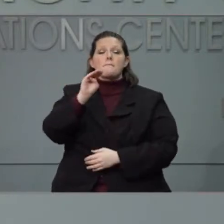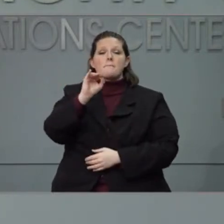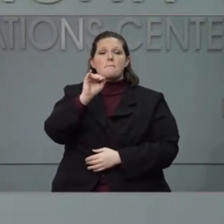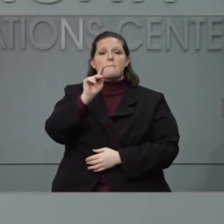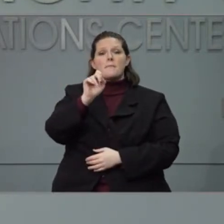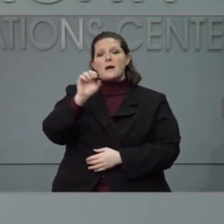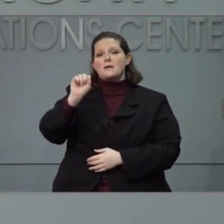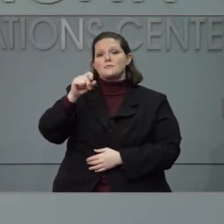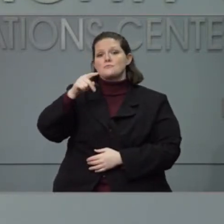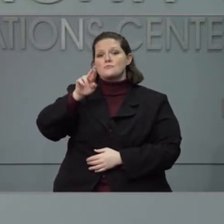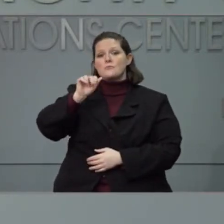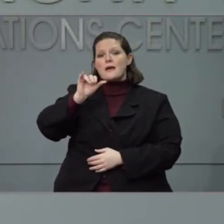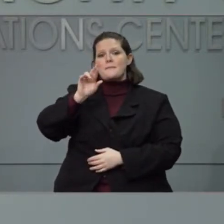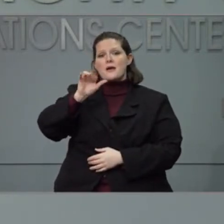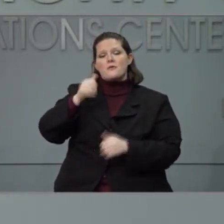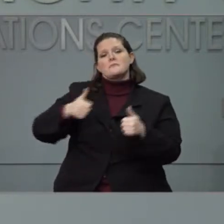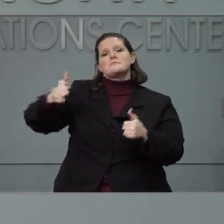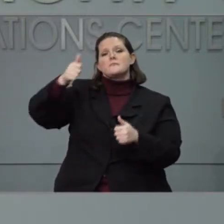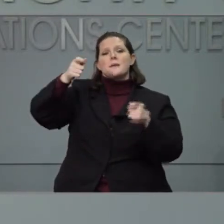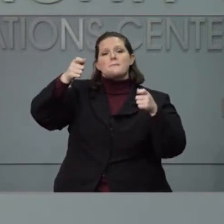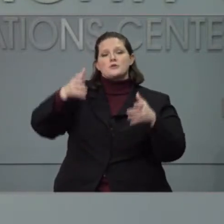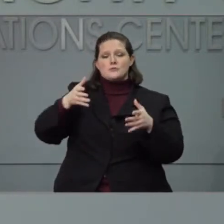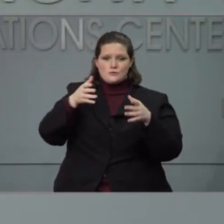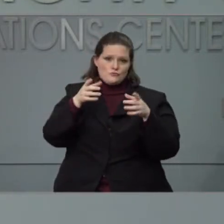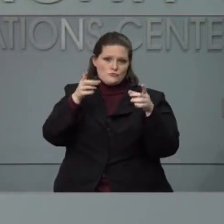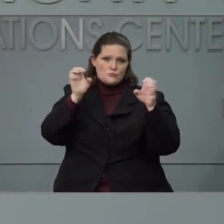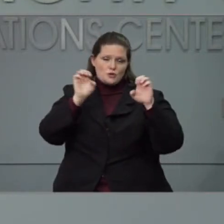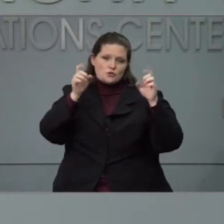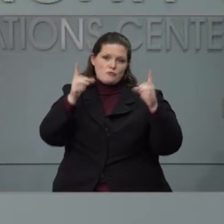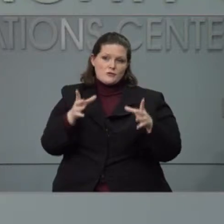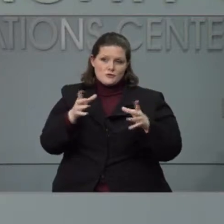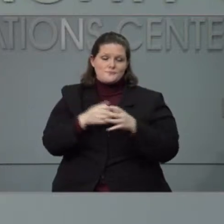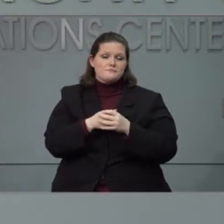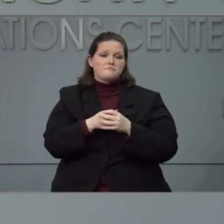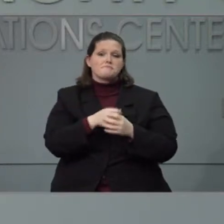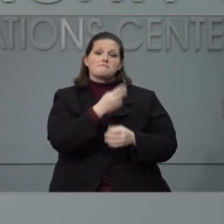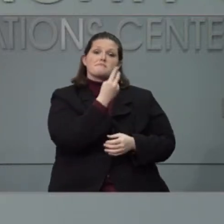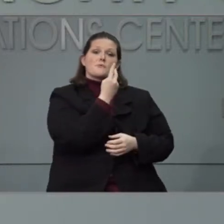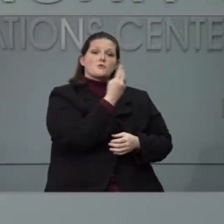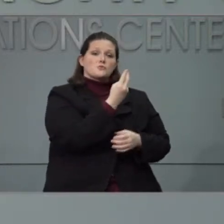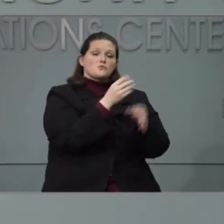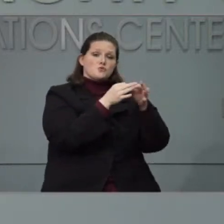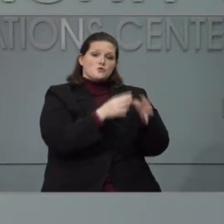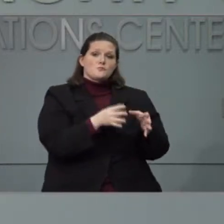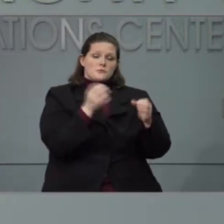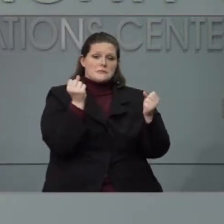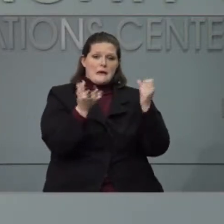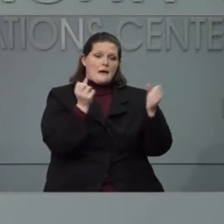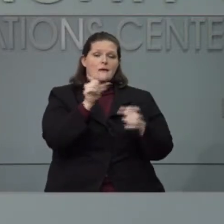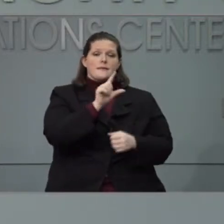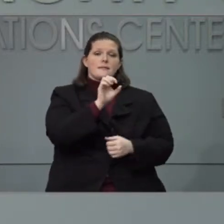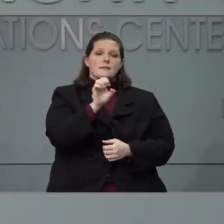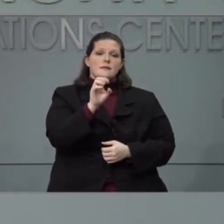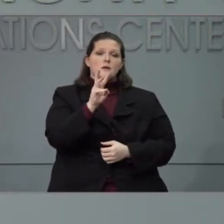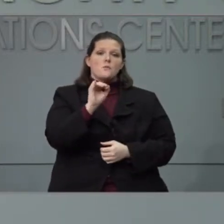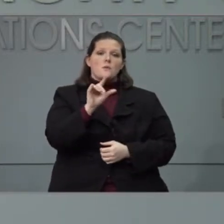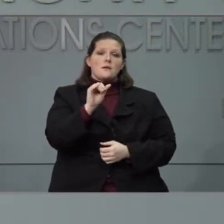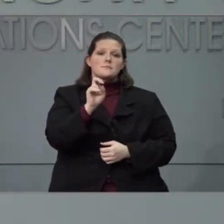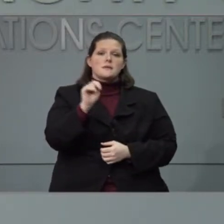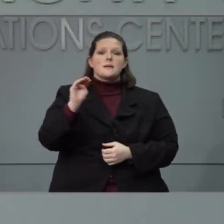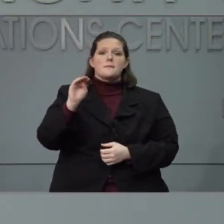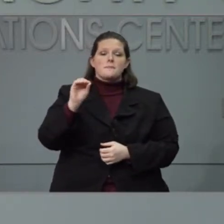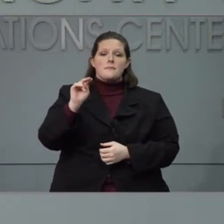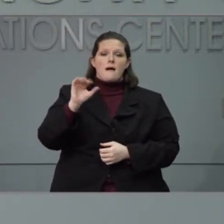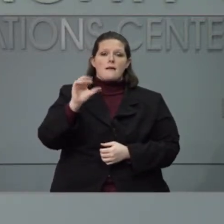Mike Sprayberry. Lee Williamson and Monica McGee are our sign language interpreters. And behind the